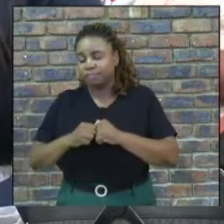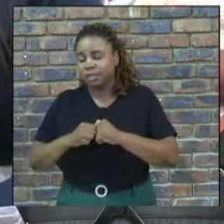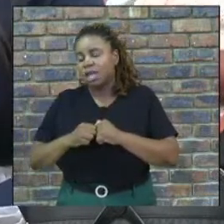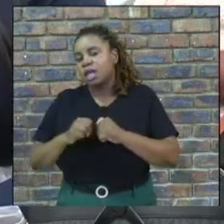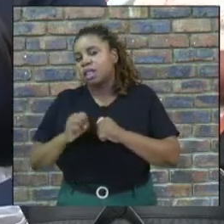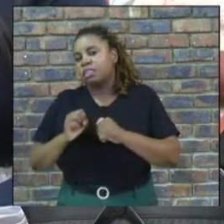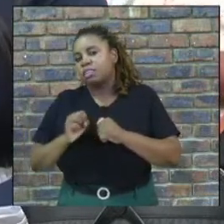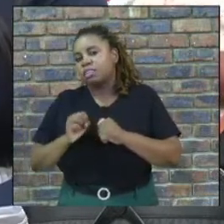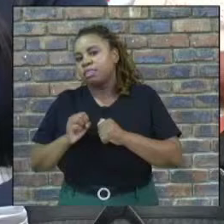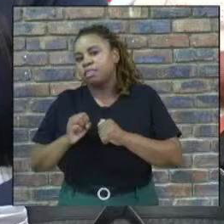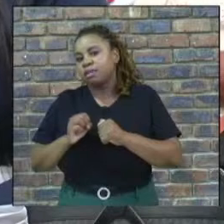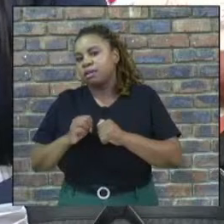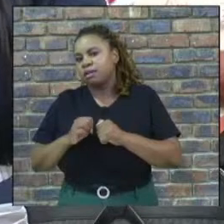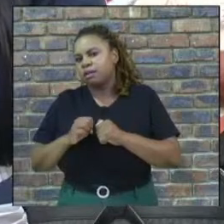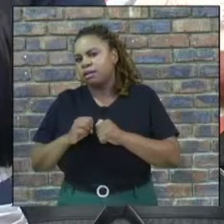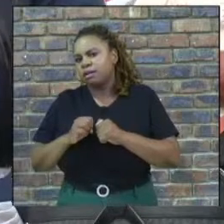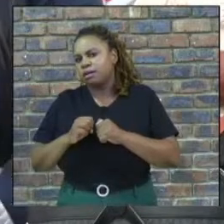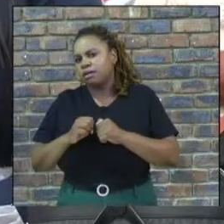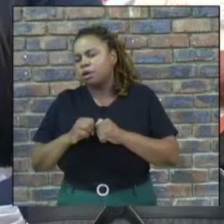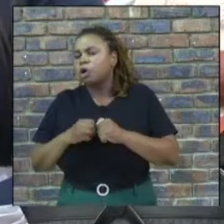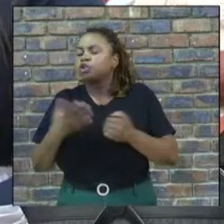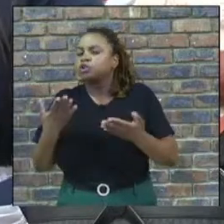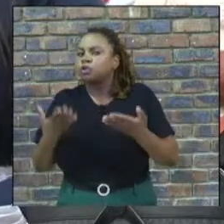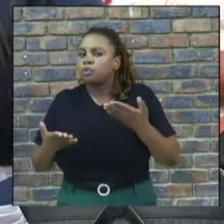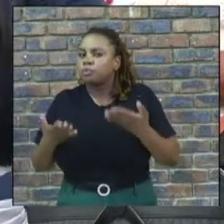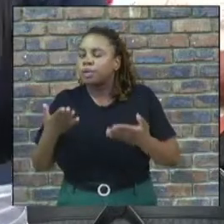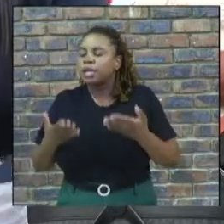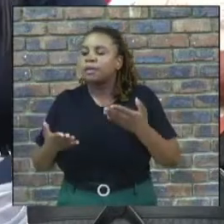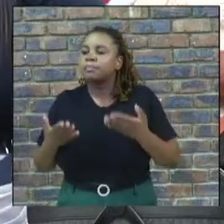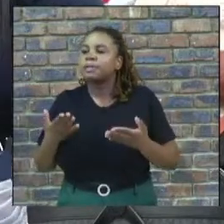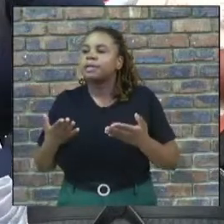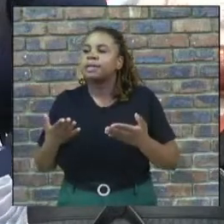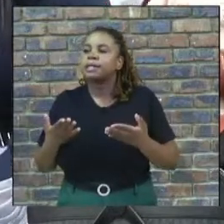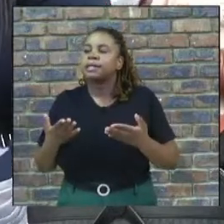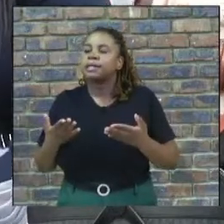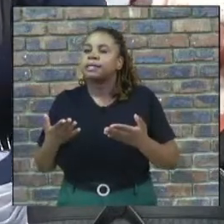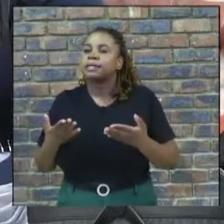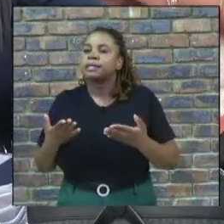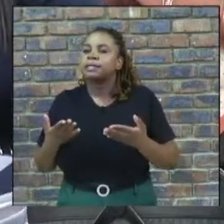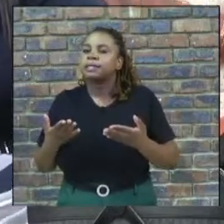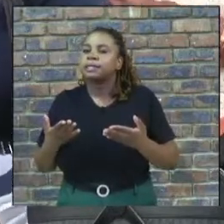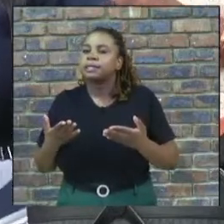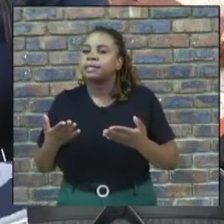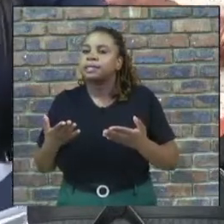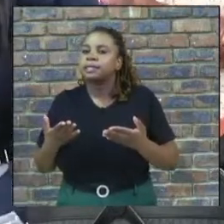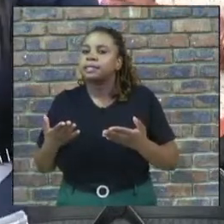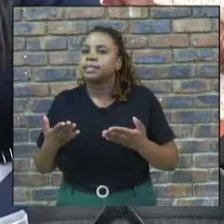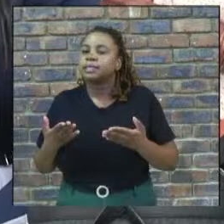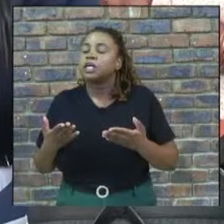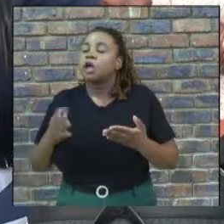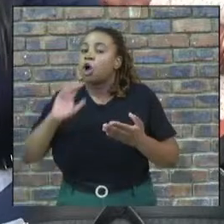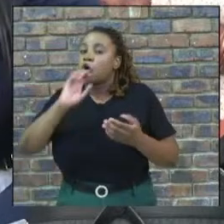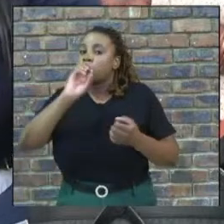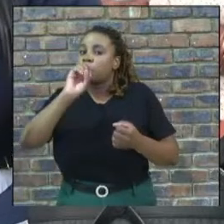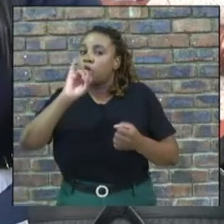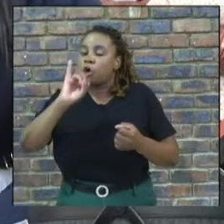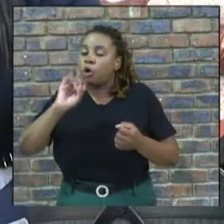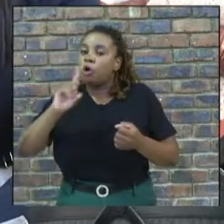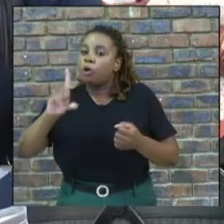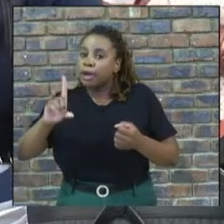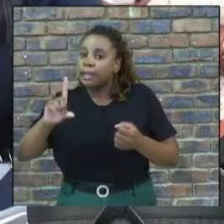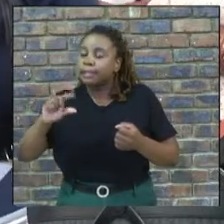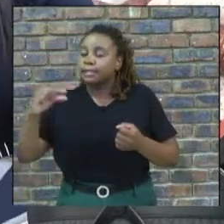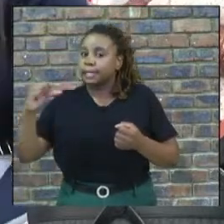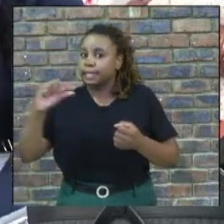required. Maybe I need to mention this to the community. The oil and gas sector is very